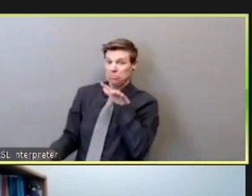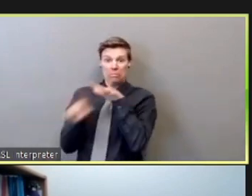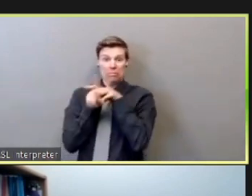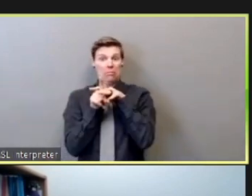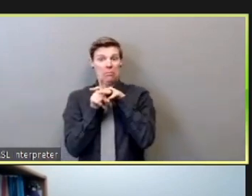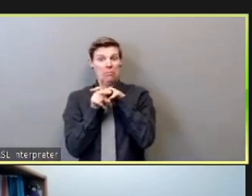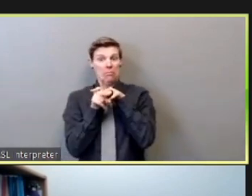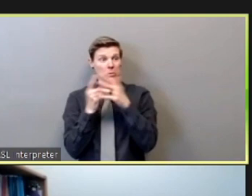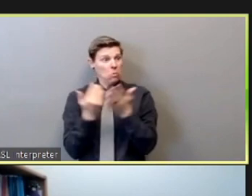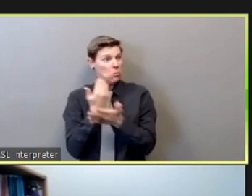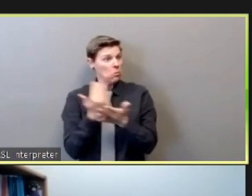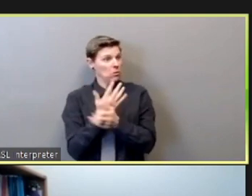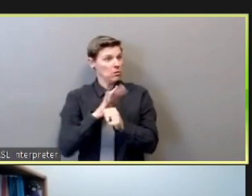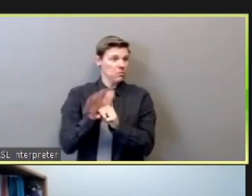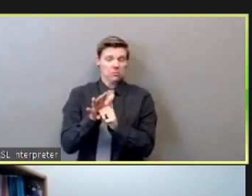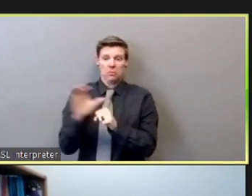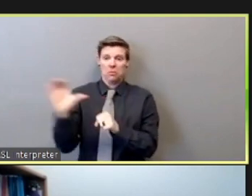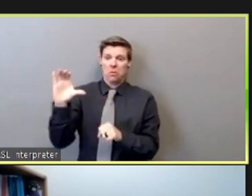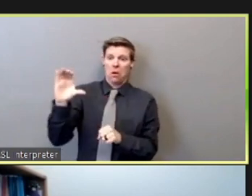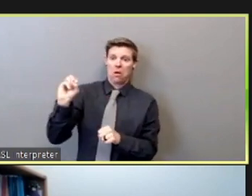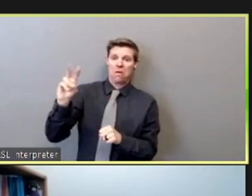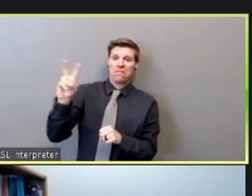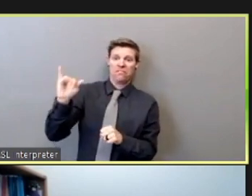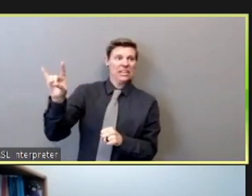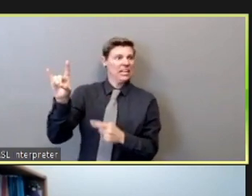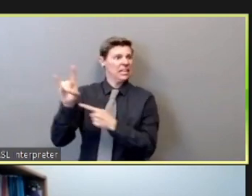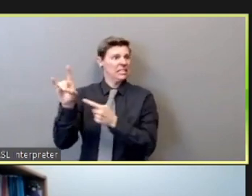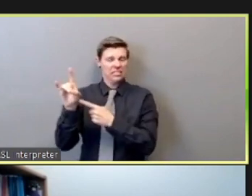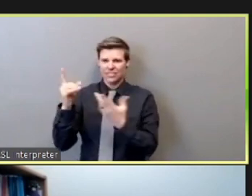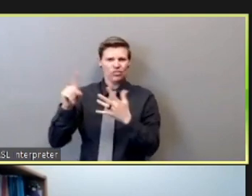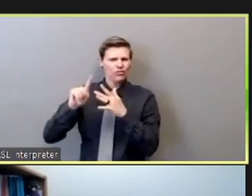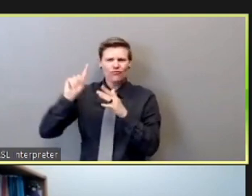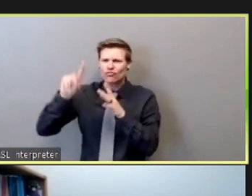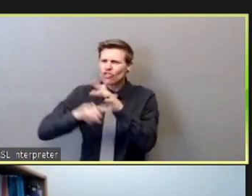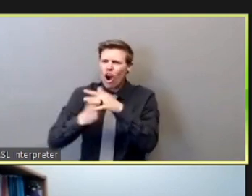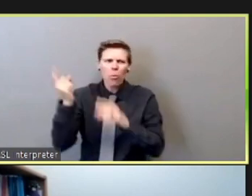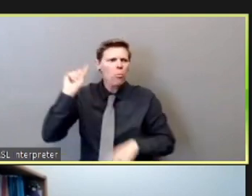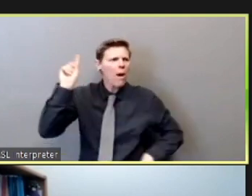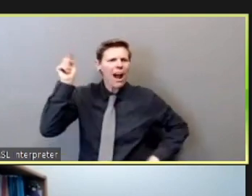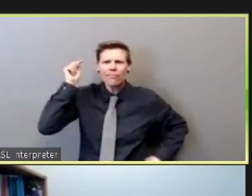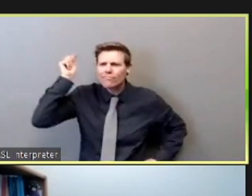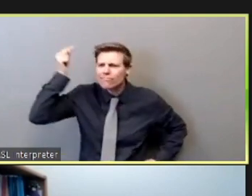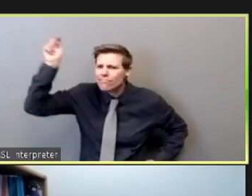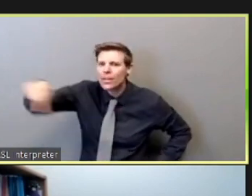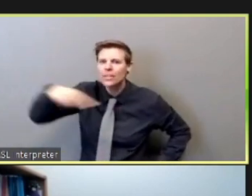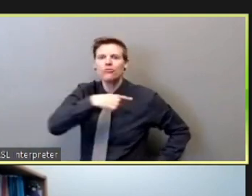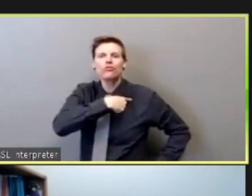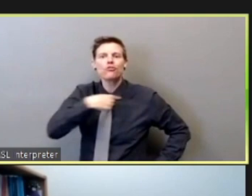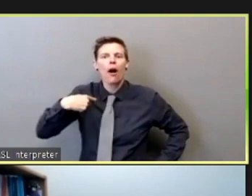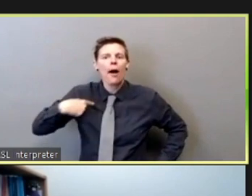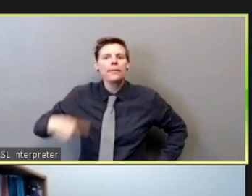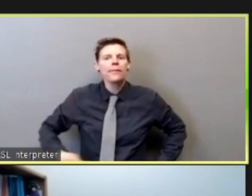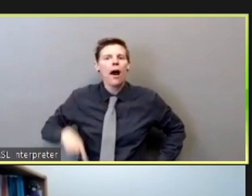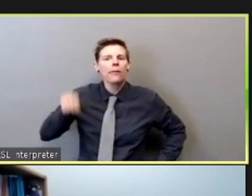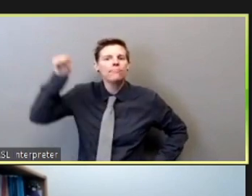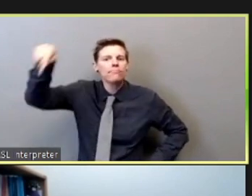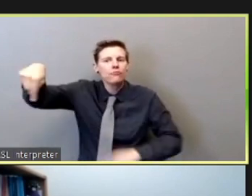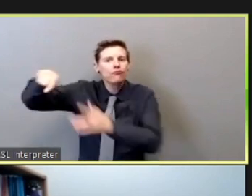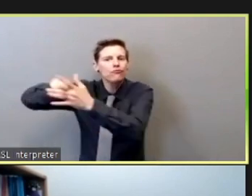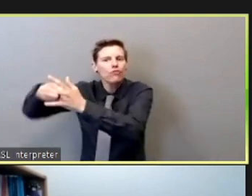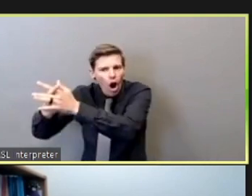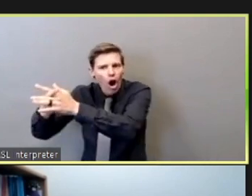SARS-CoV-2, emerged from Wuhan in late 2019, this has affected, on last